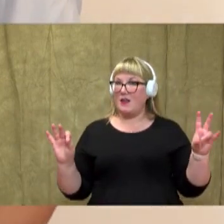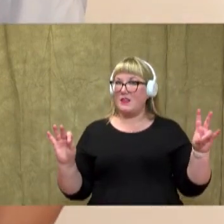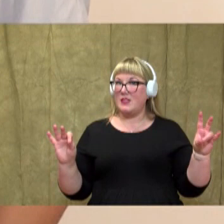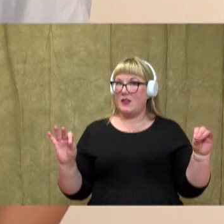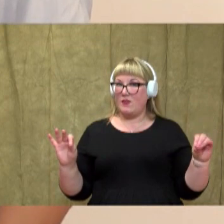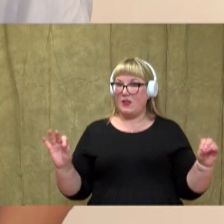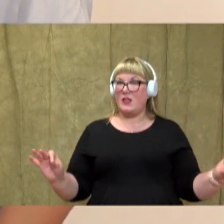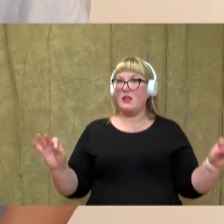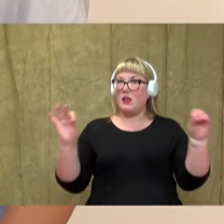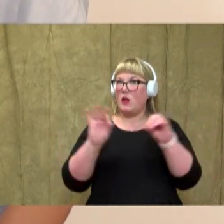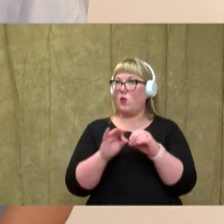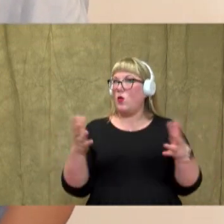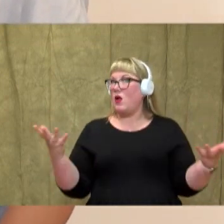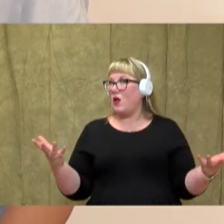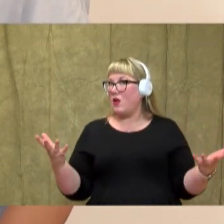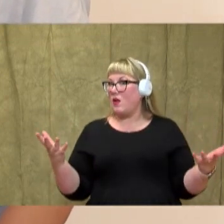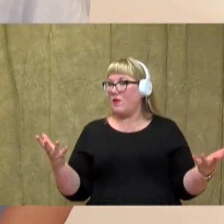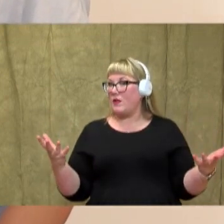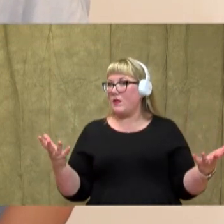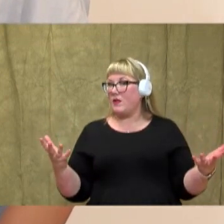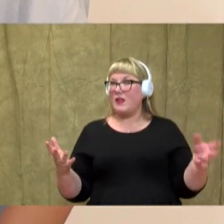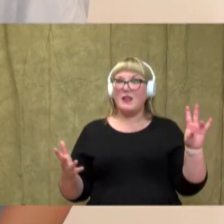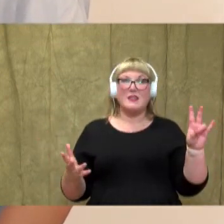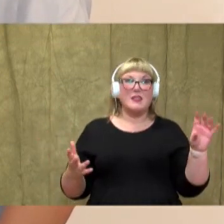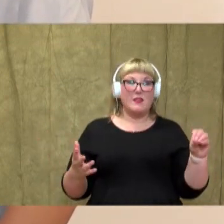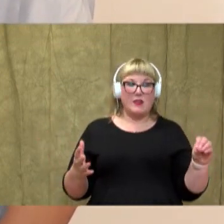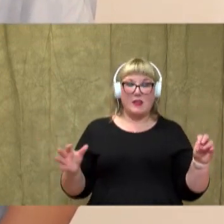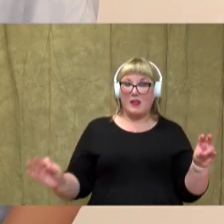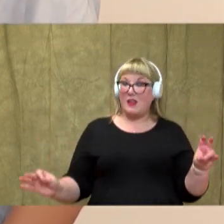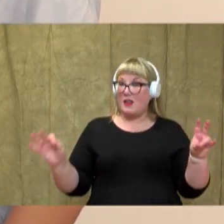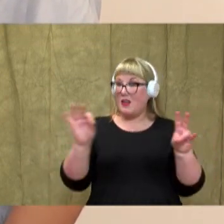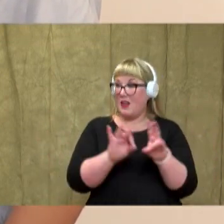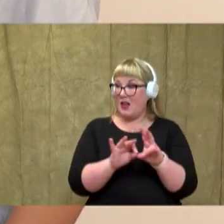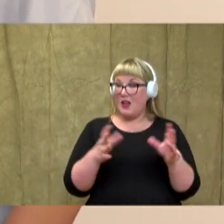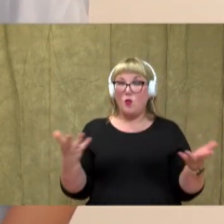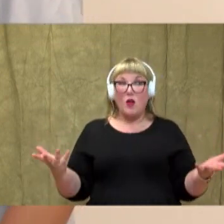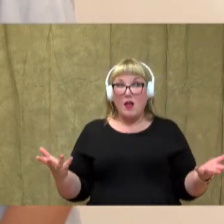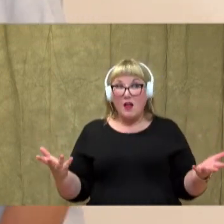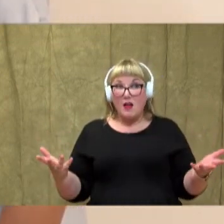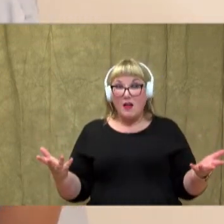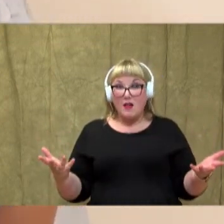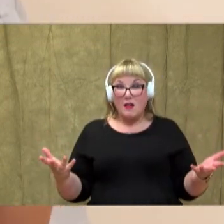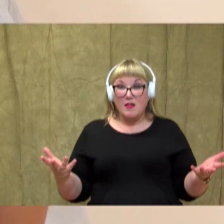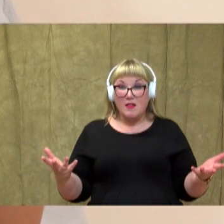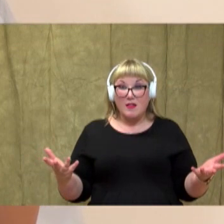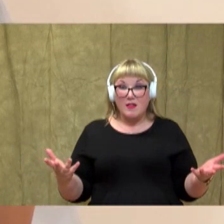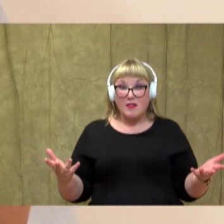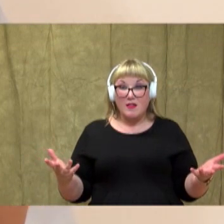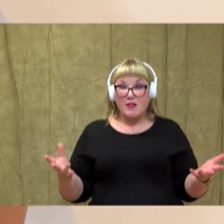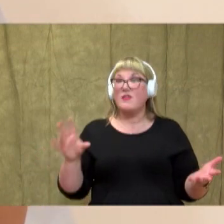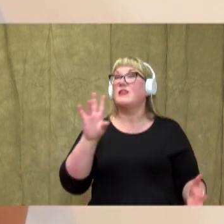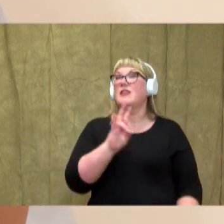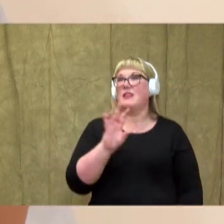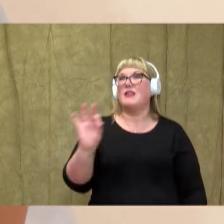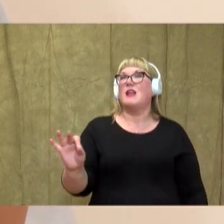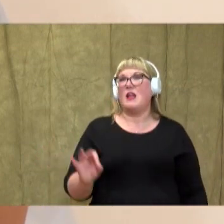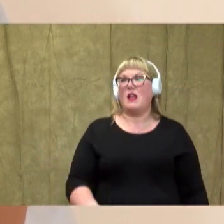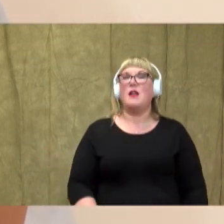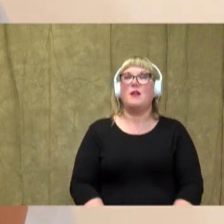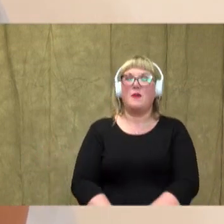ones gave us 9. So 70 plus 9 gives us